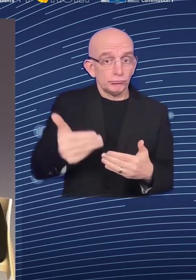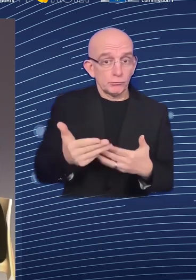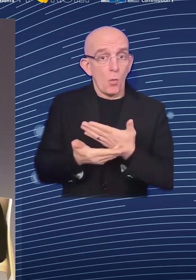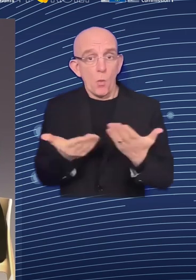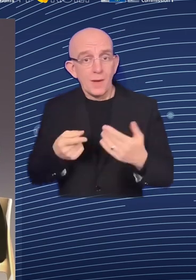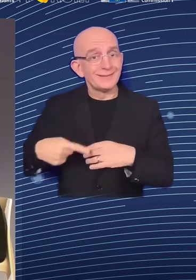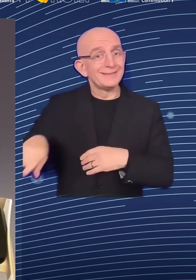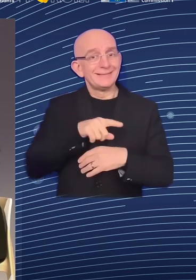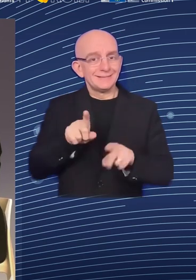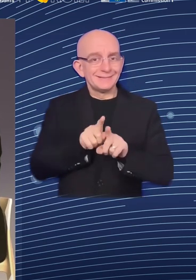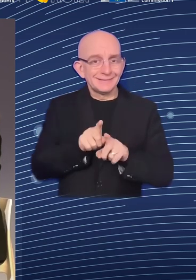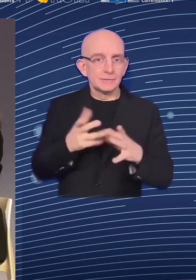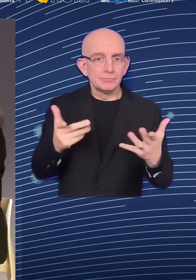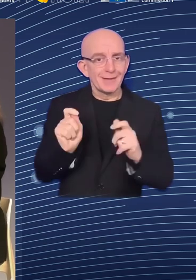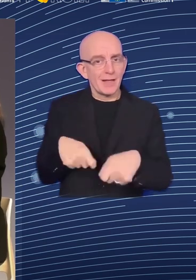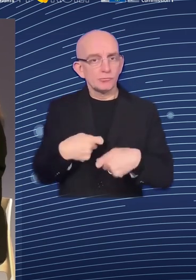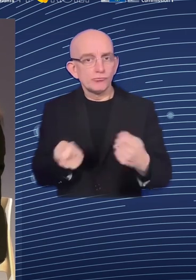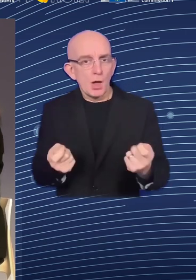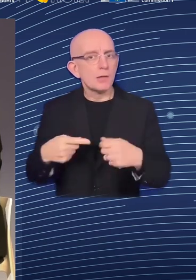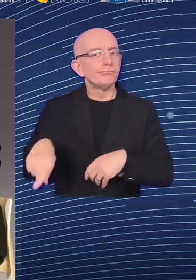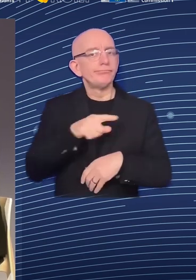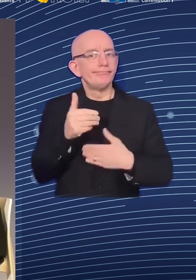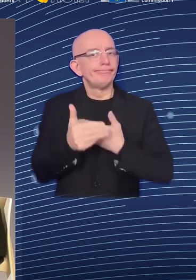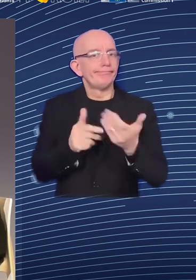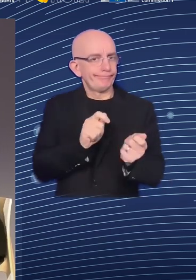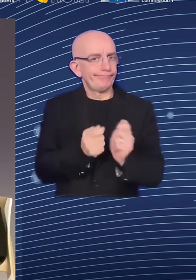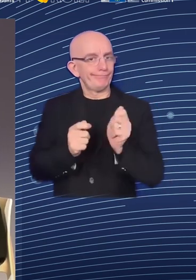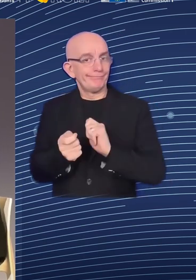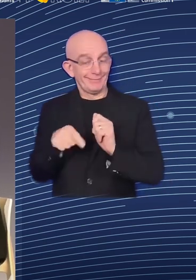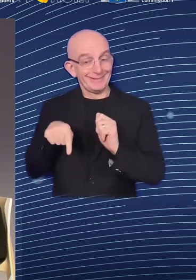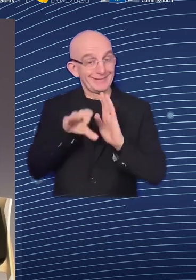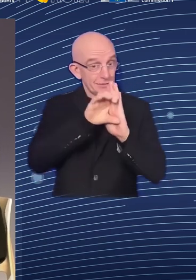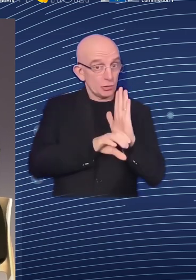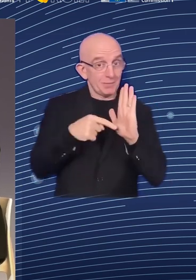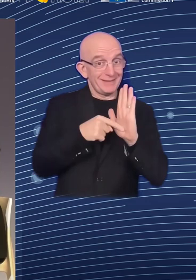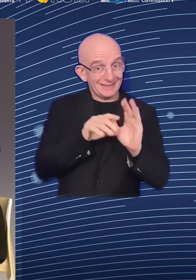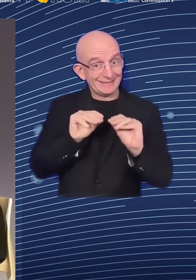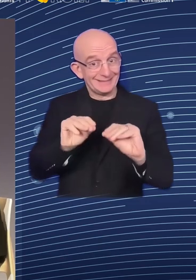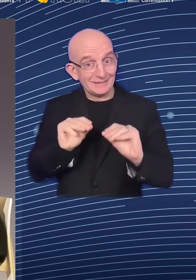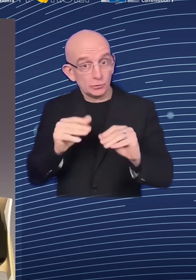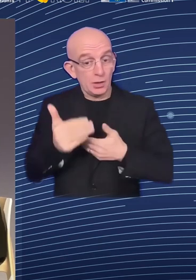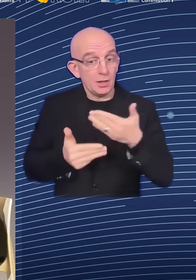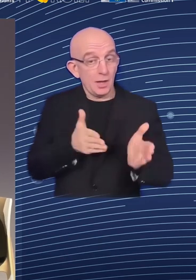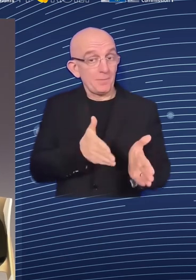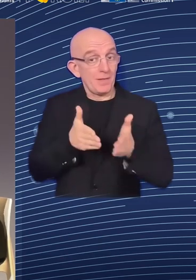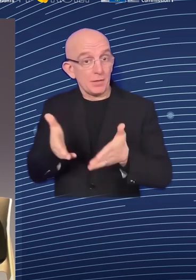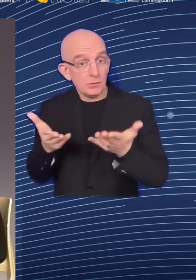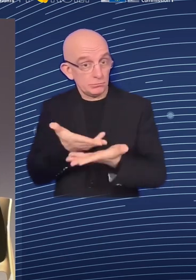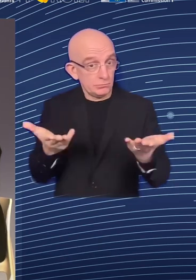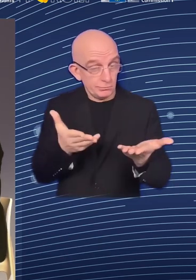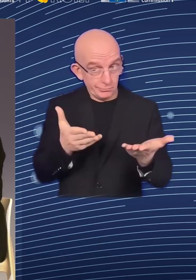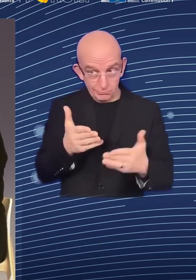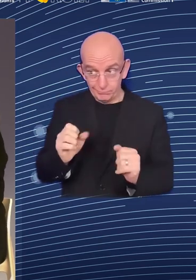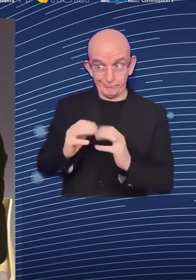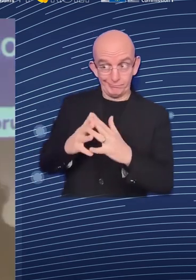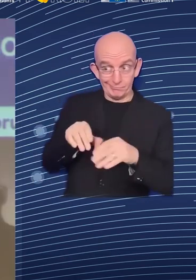to foster the sort of, you know, problem-solving, critical thinking, and all those sorts of factors that we need to bring to tackling AI?